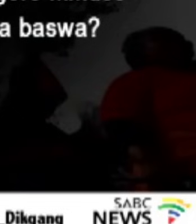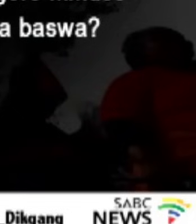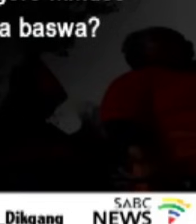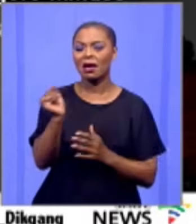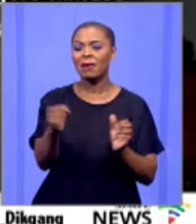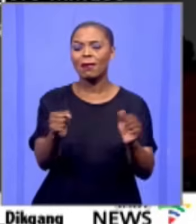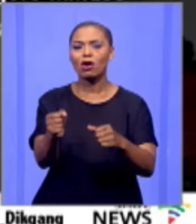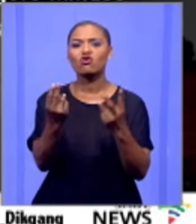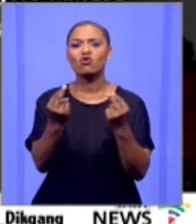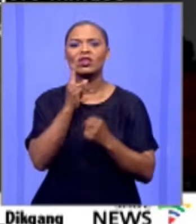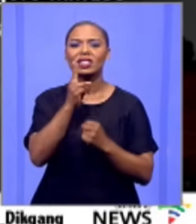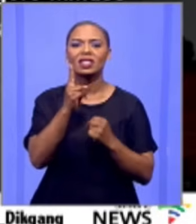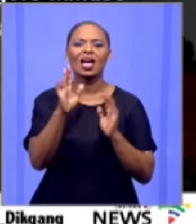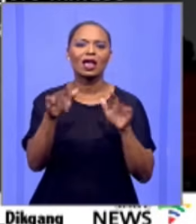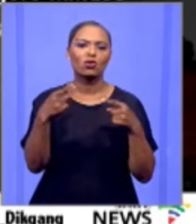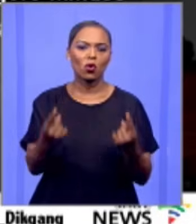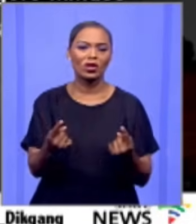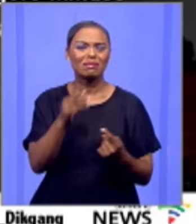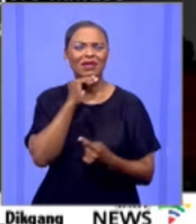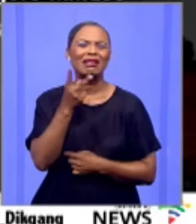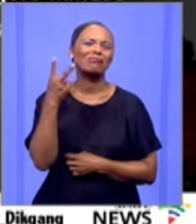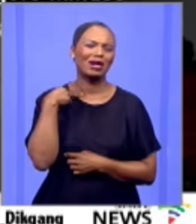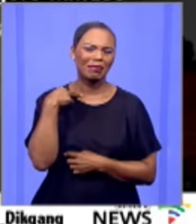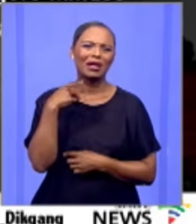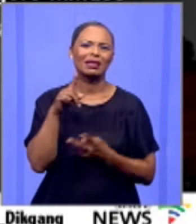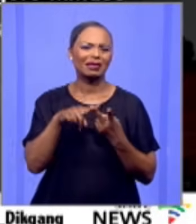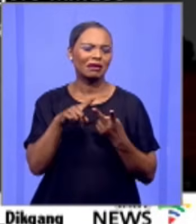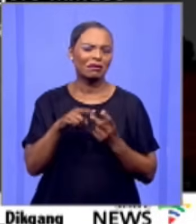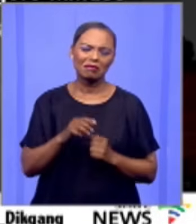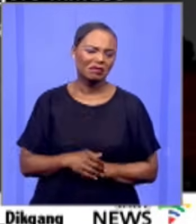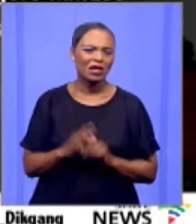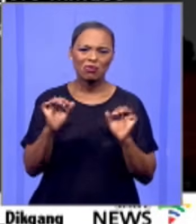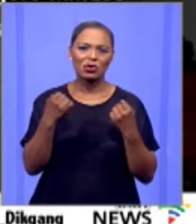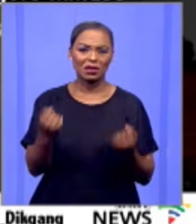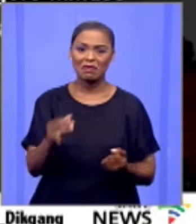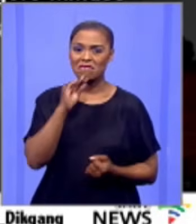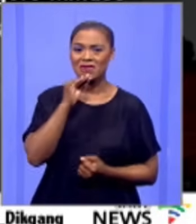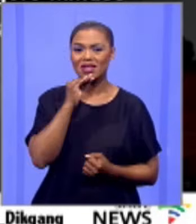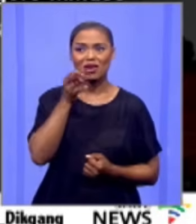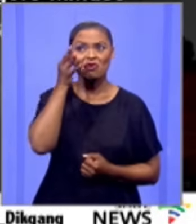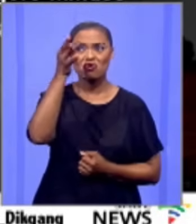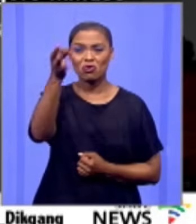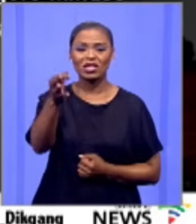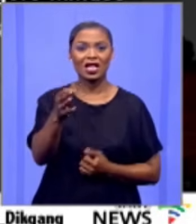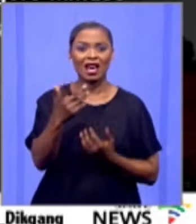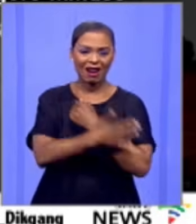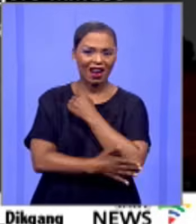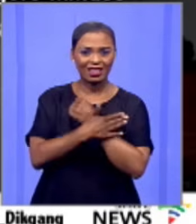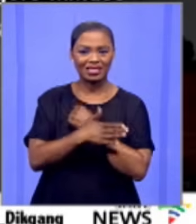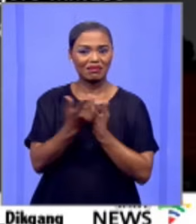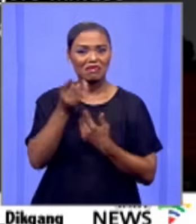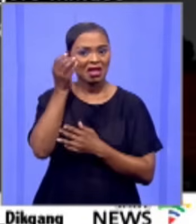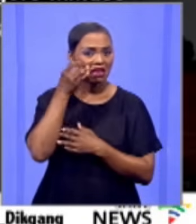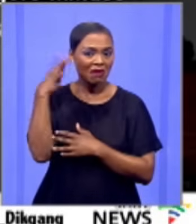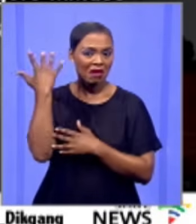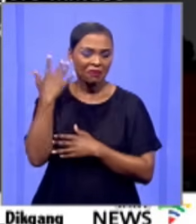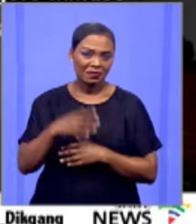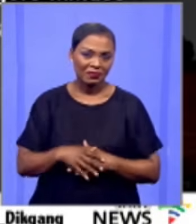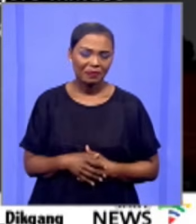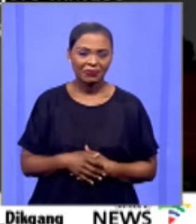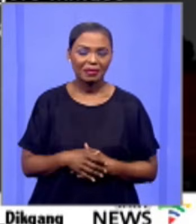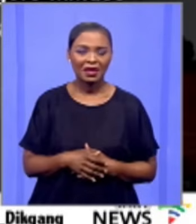matlhapiša ditlhong ebile se a nyamiša. Se se laetša gore ga bane taba le bokamoso bja naga ye. Ge